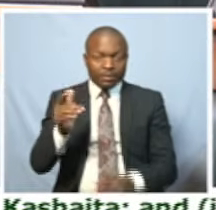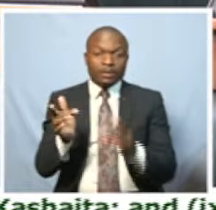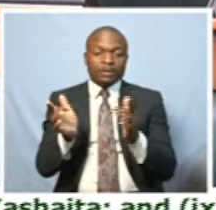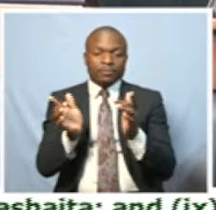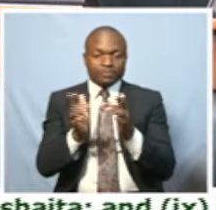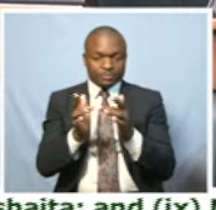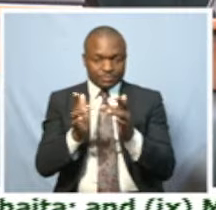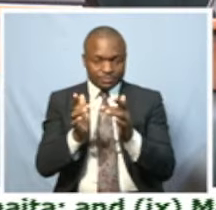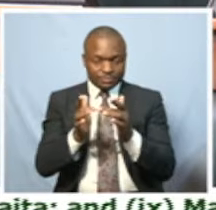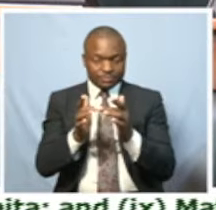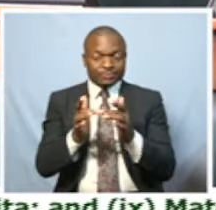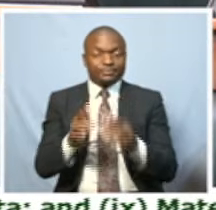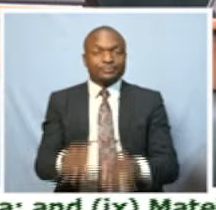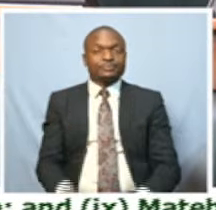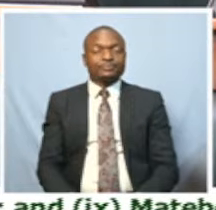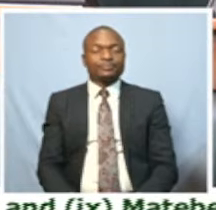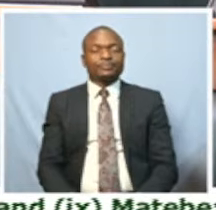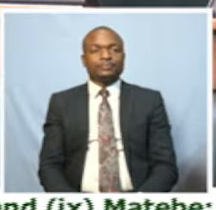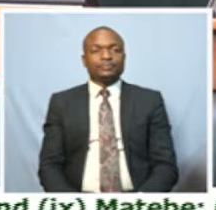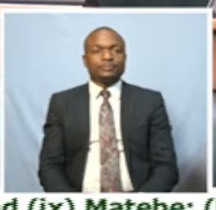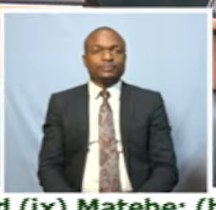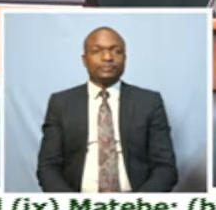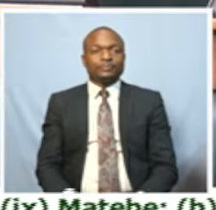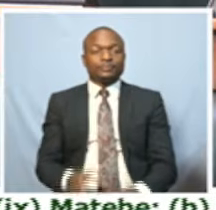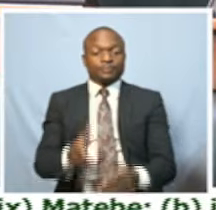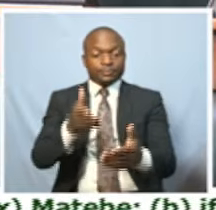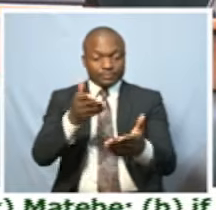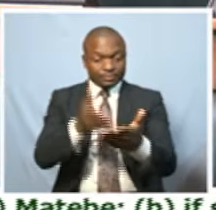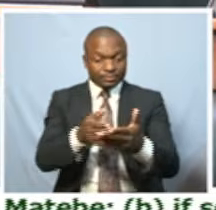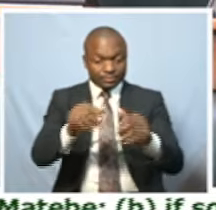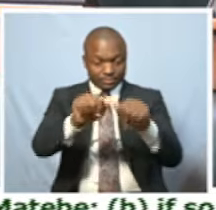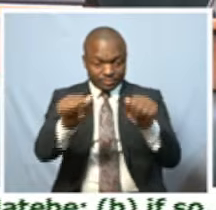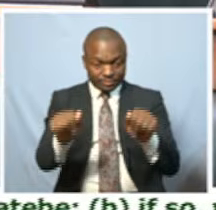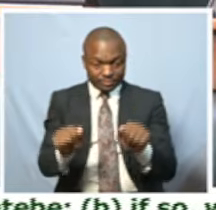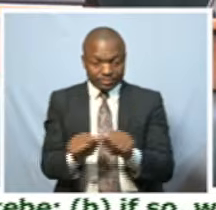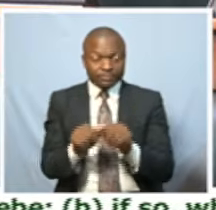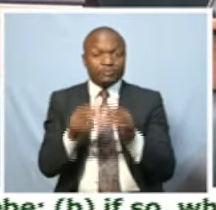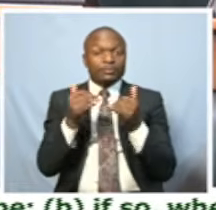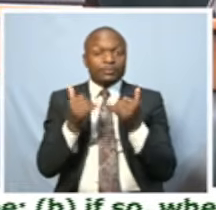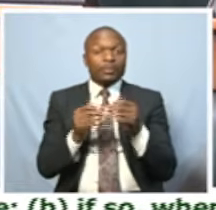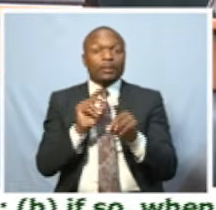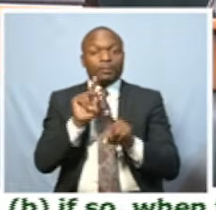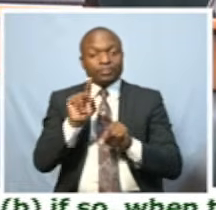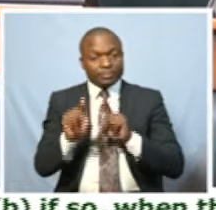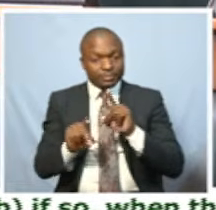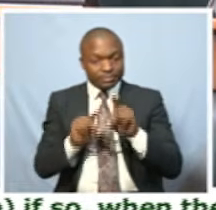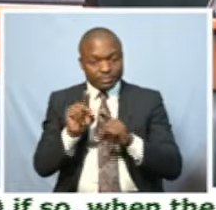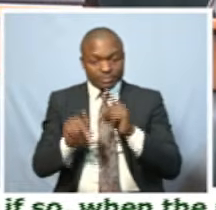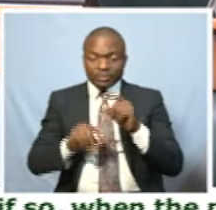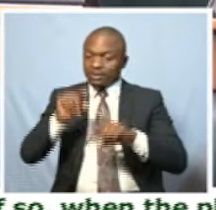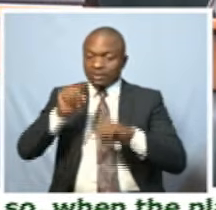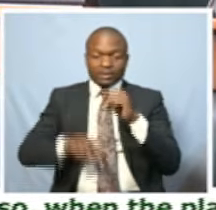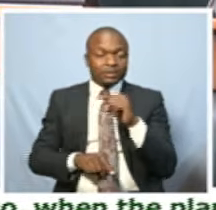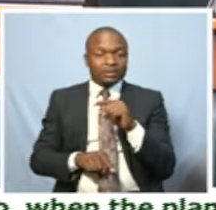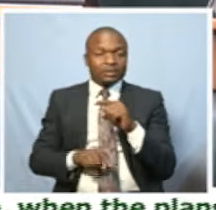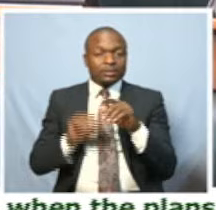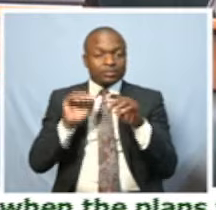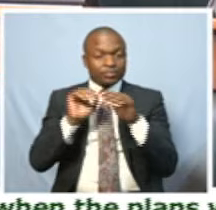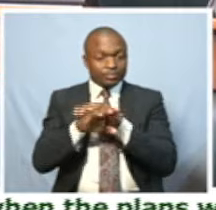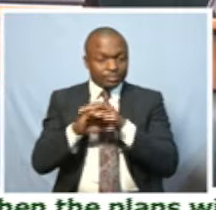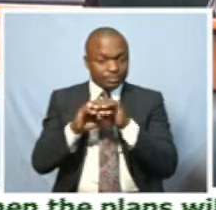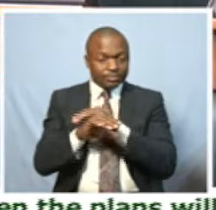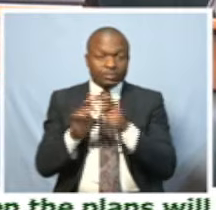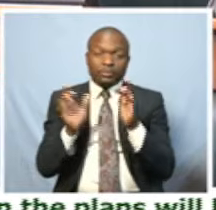network. And in these sites, currently our people are unable to access